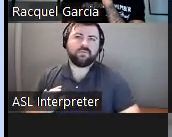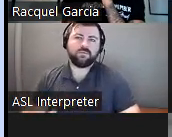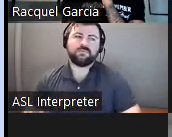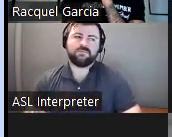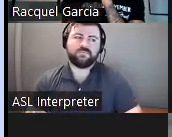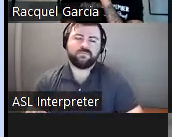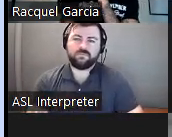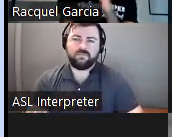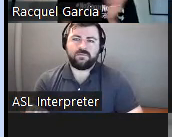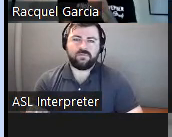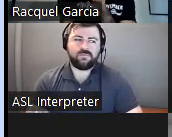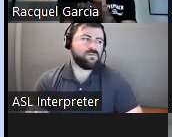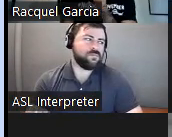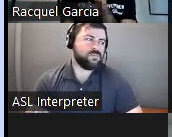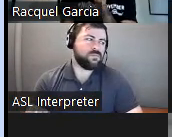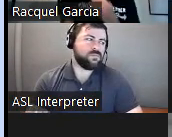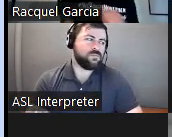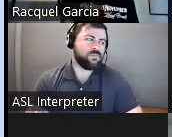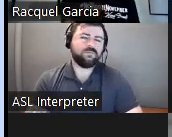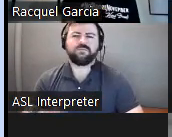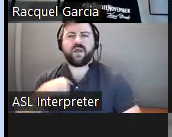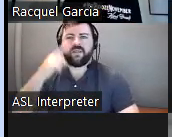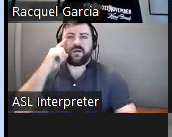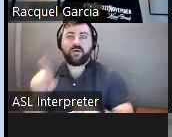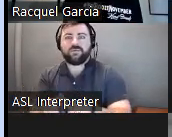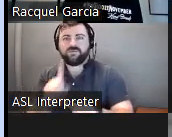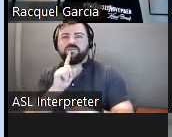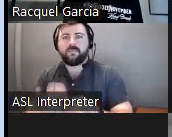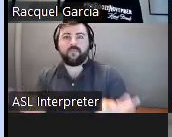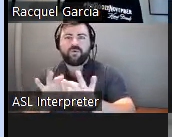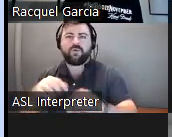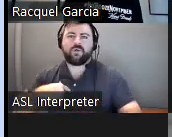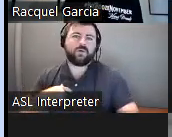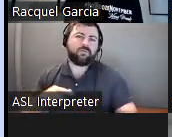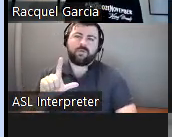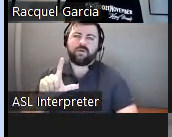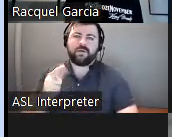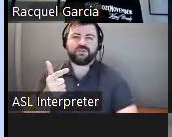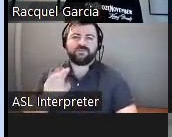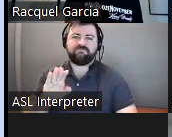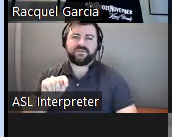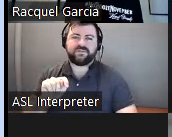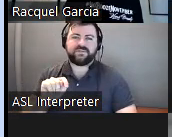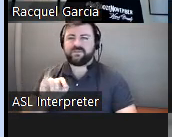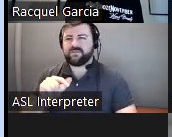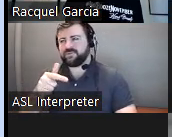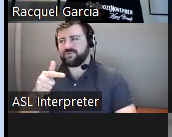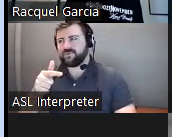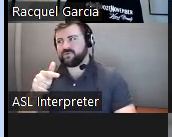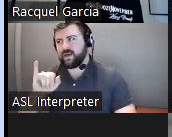I think it's really important. I also am LGBTQ IA, whatever plus you want to, you know, discuss